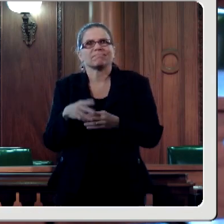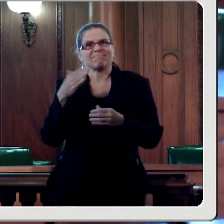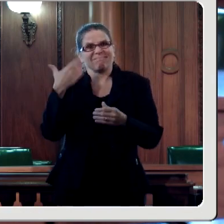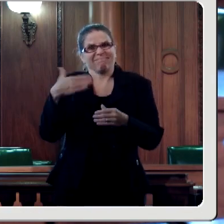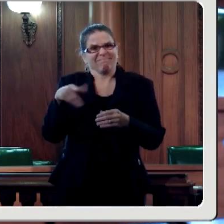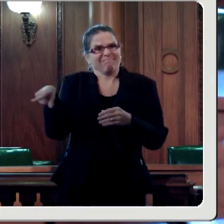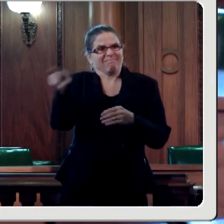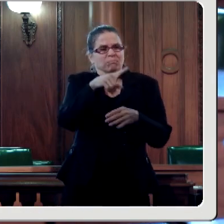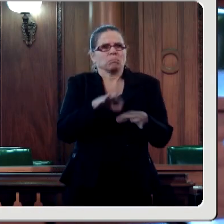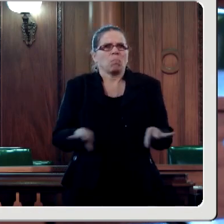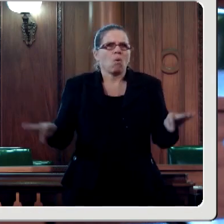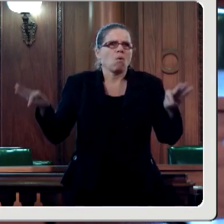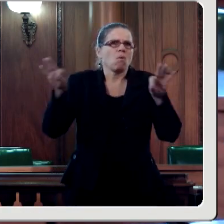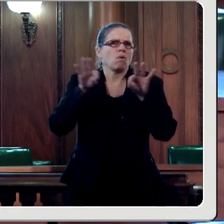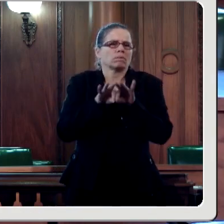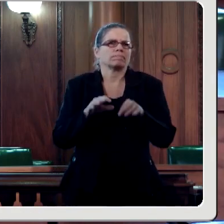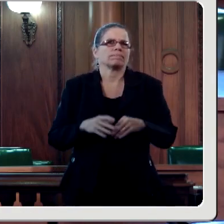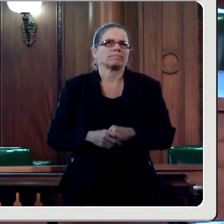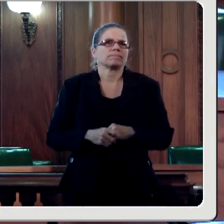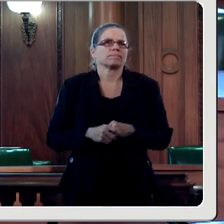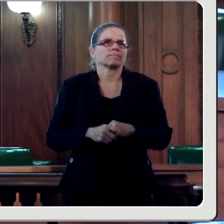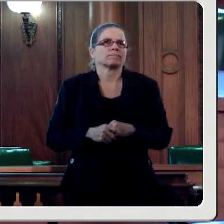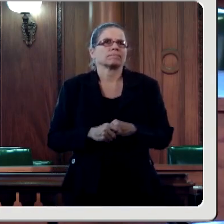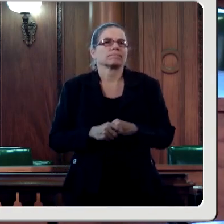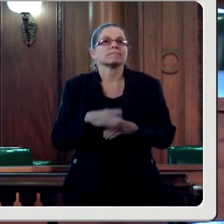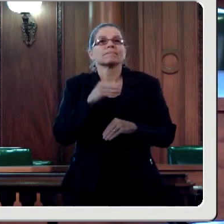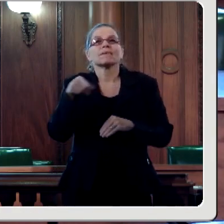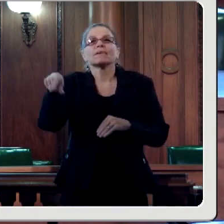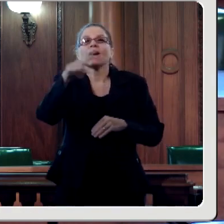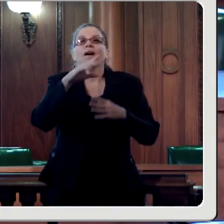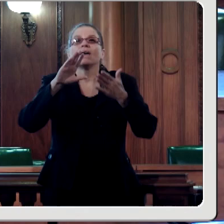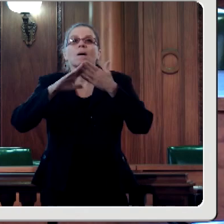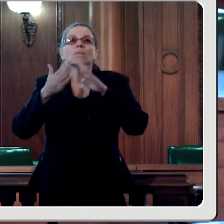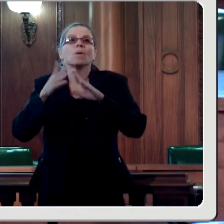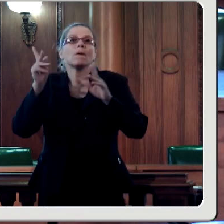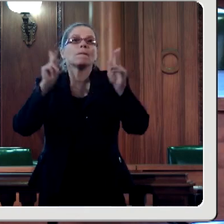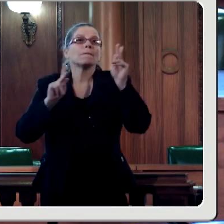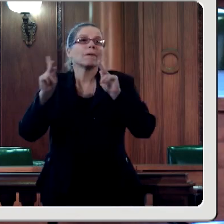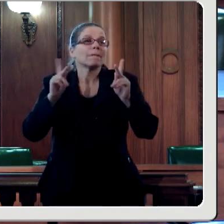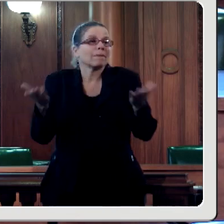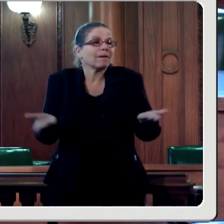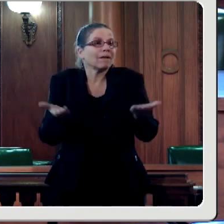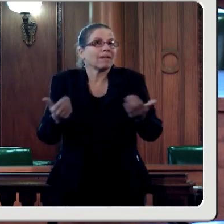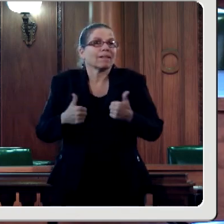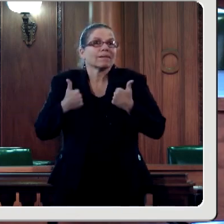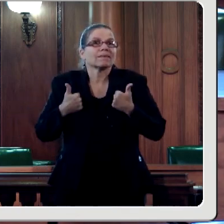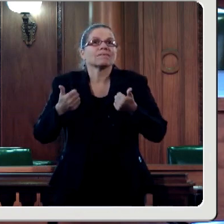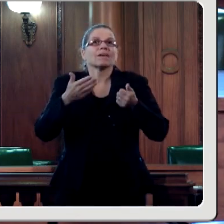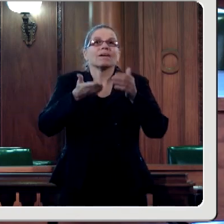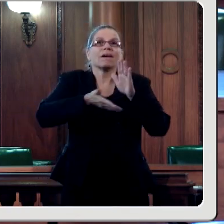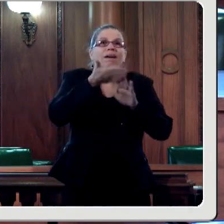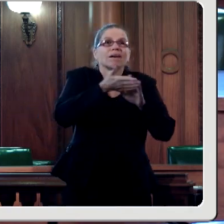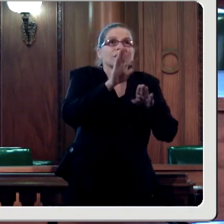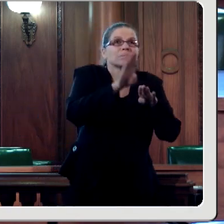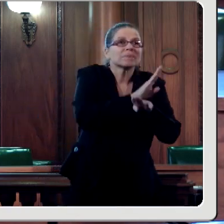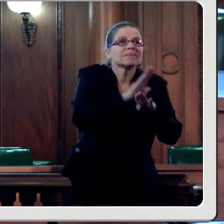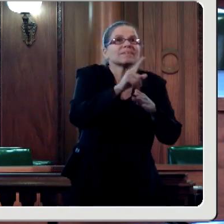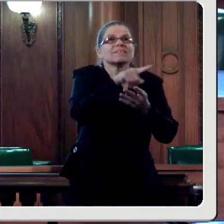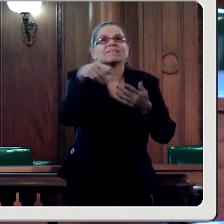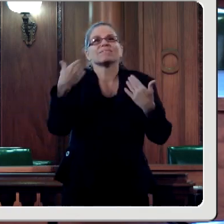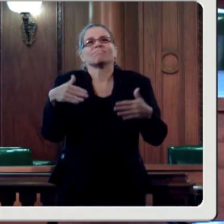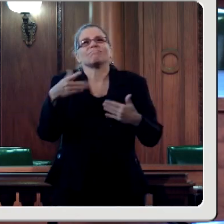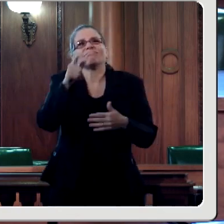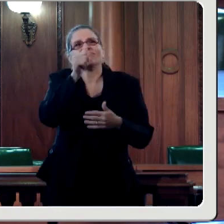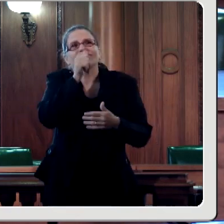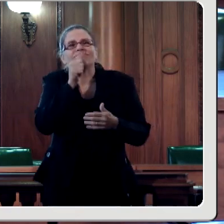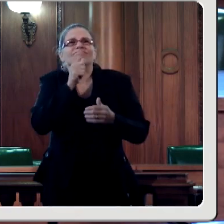I thank the residents and business community of the city of Springfield for your patience and understanding and your